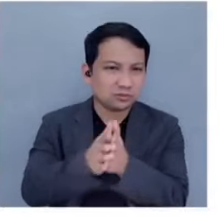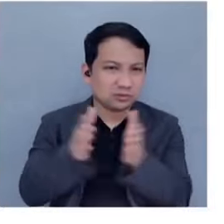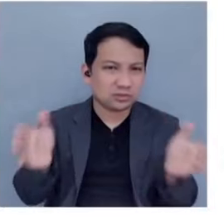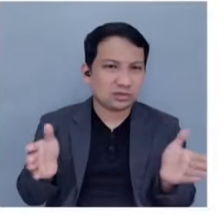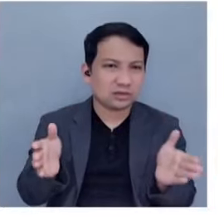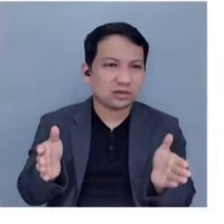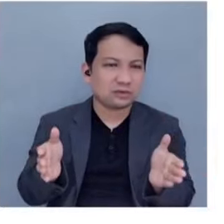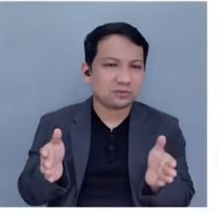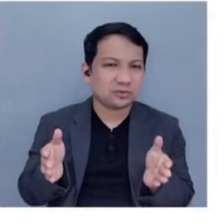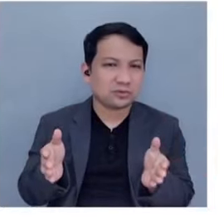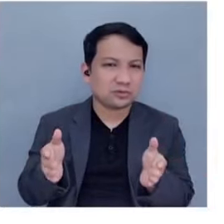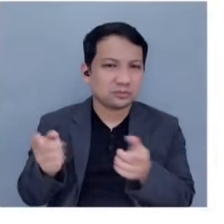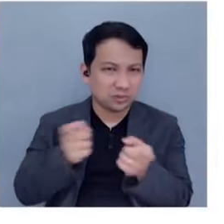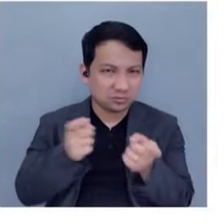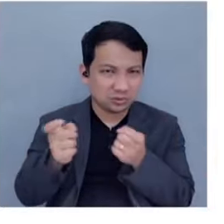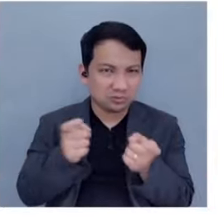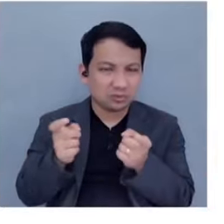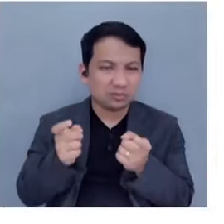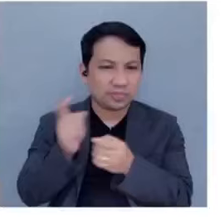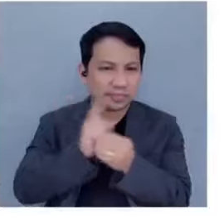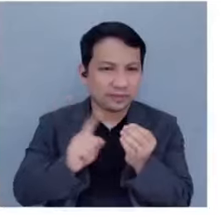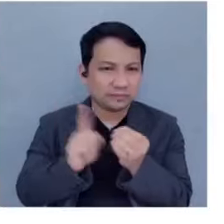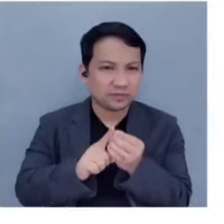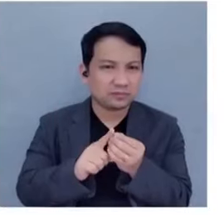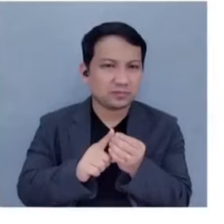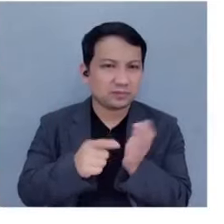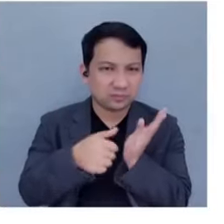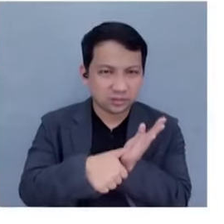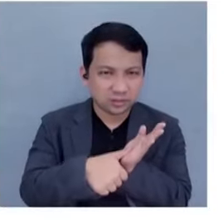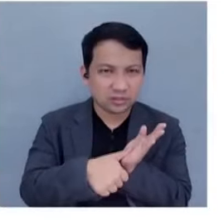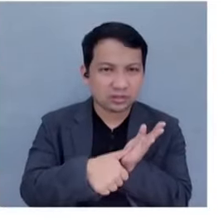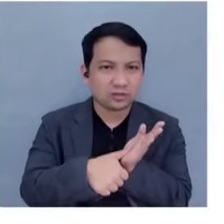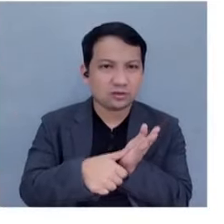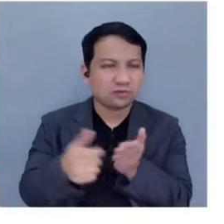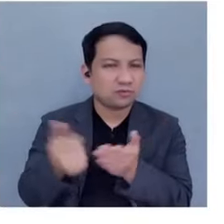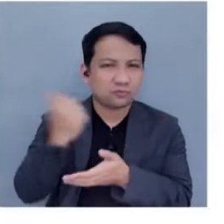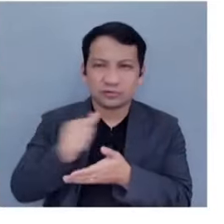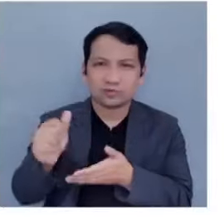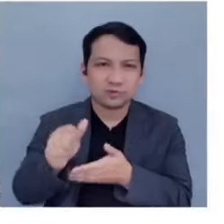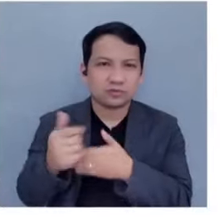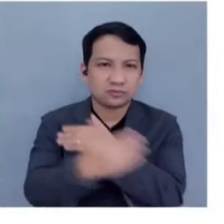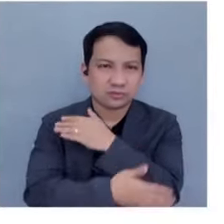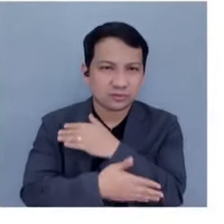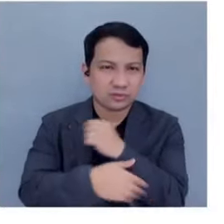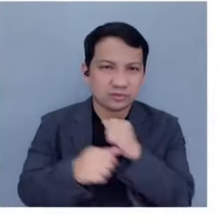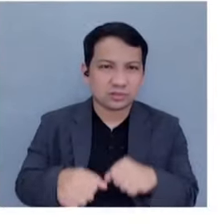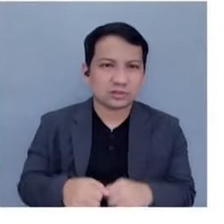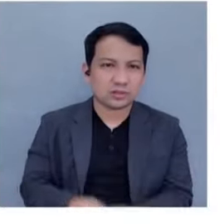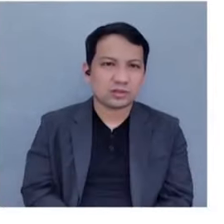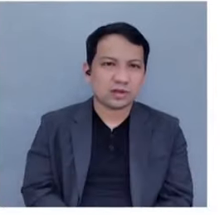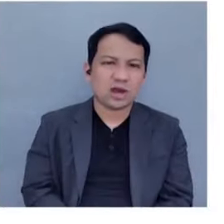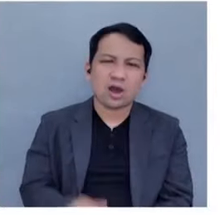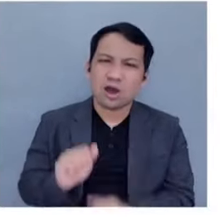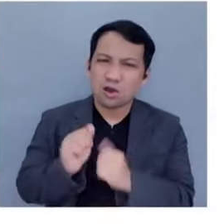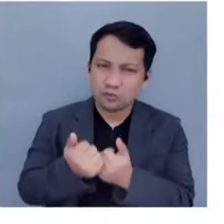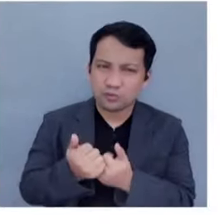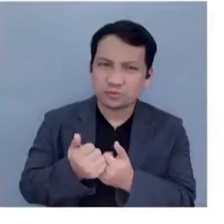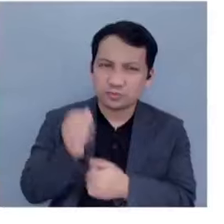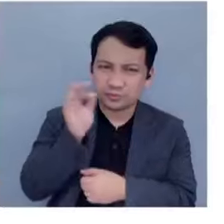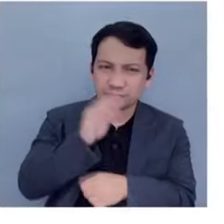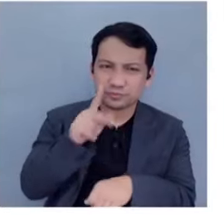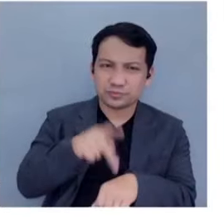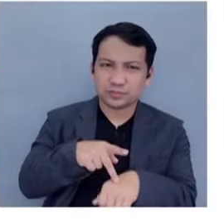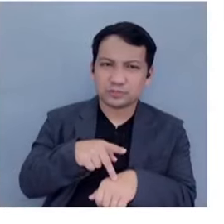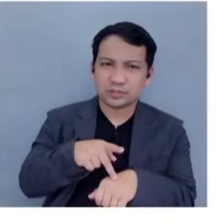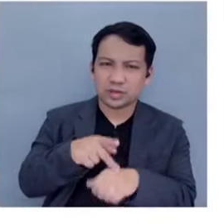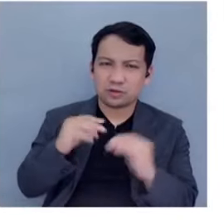actually controlling the outcome of elections, whatever country we're talking about, right? But how is the Philippines faring here in